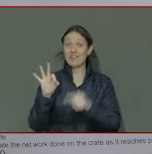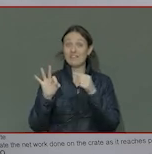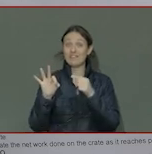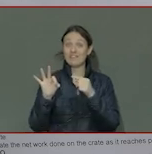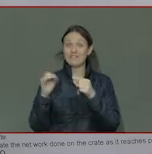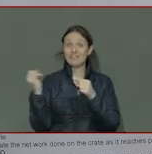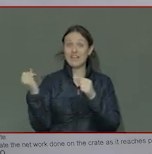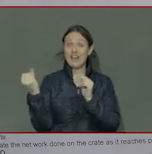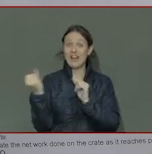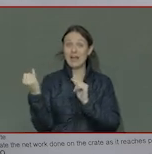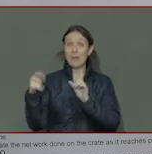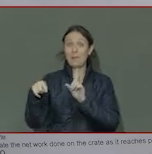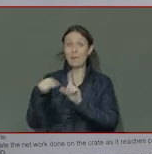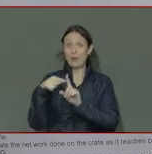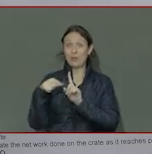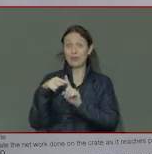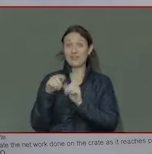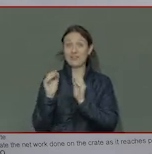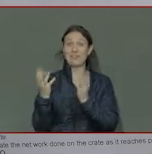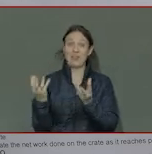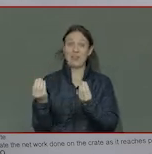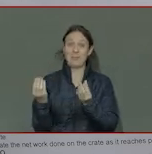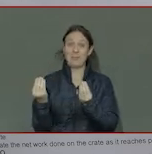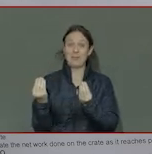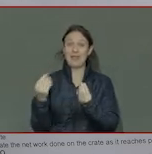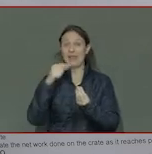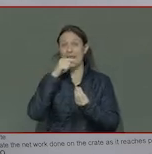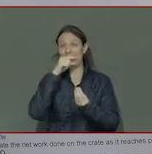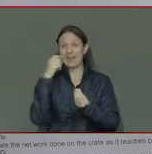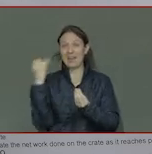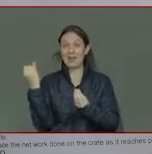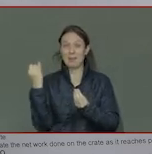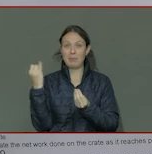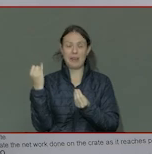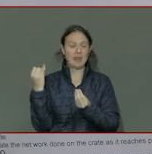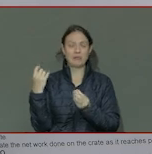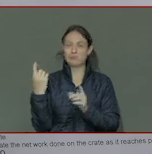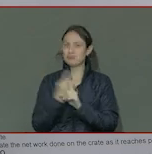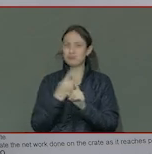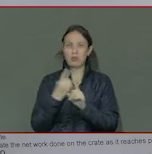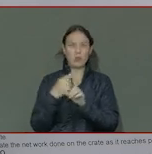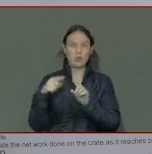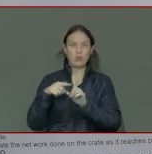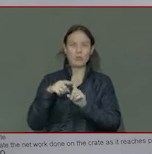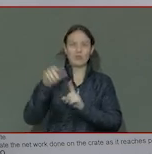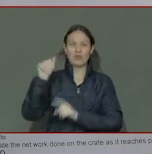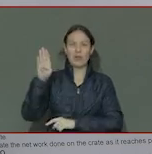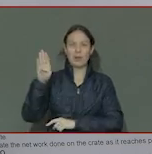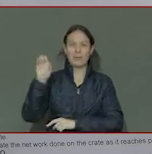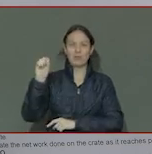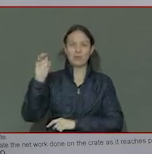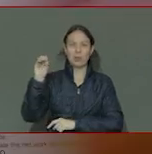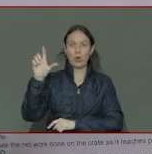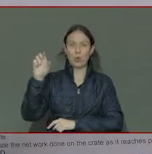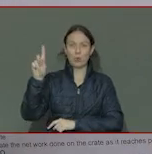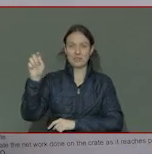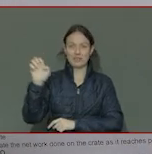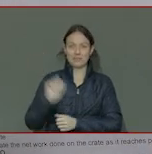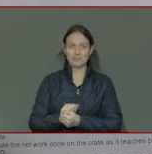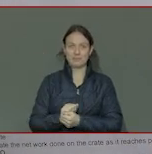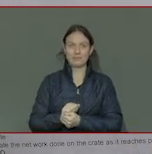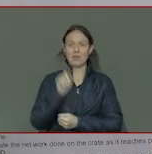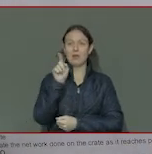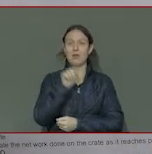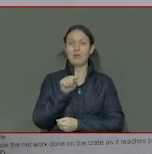positive number. We call it an absolute value. So it's always a positive number. The delta